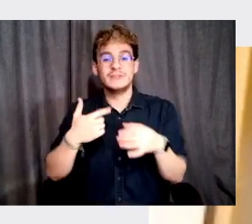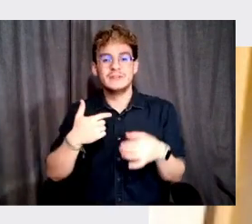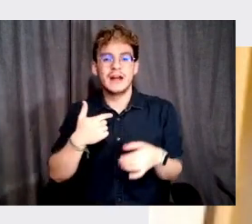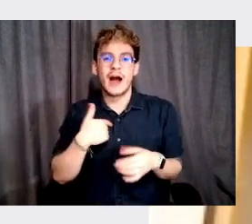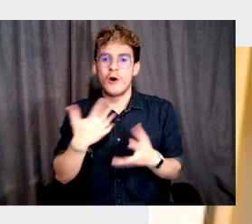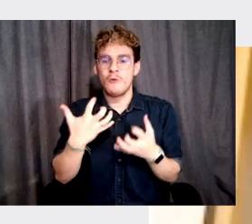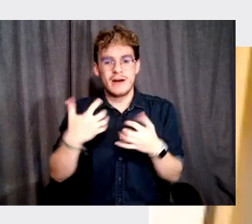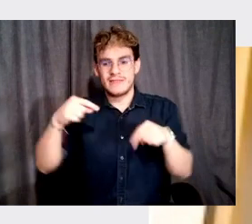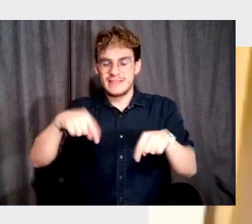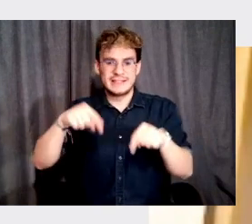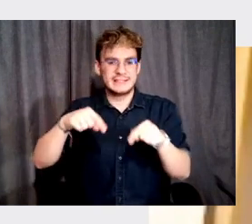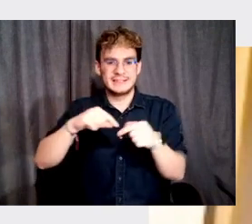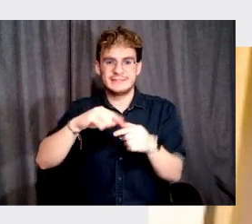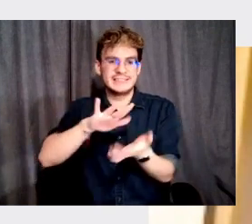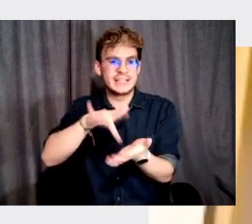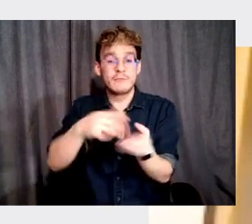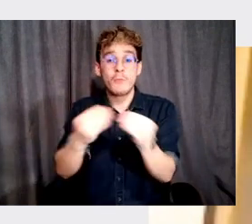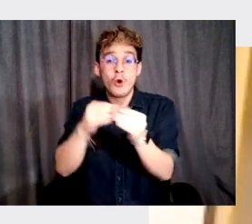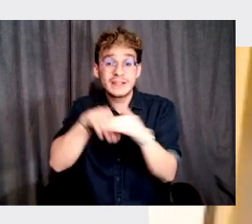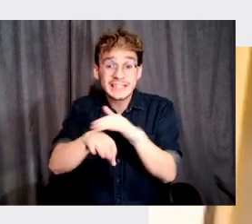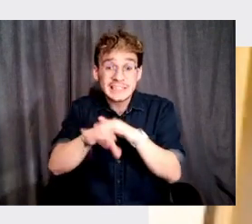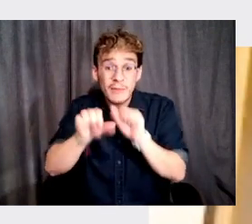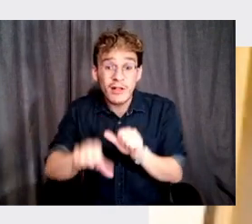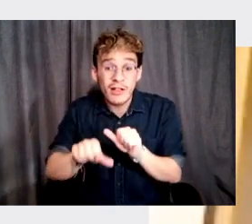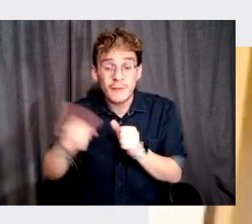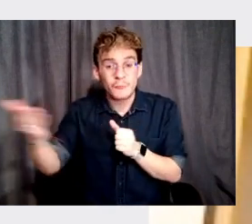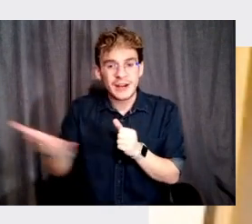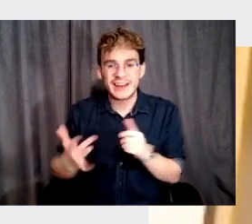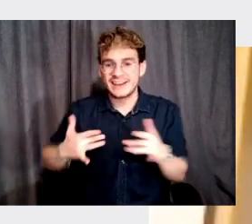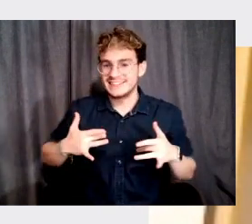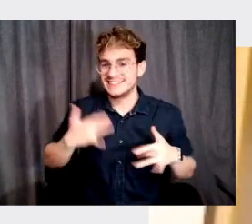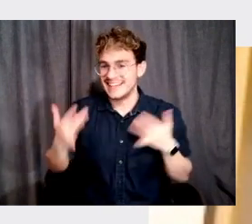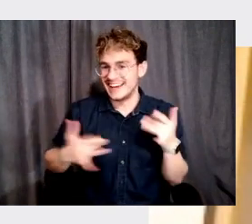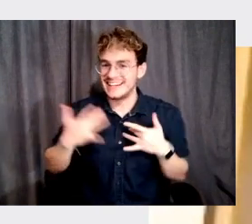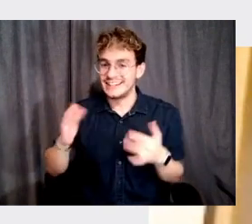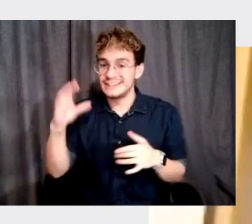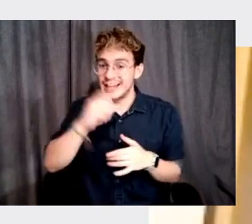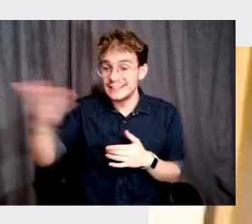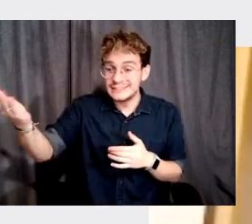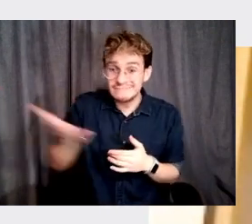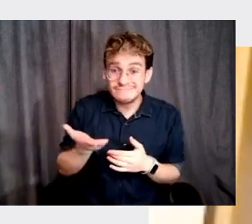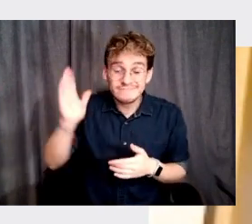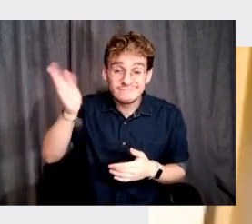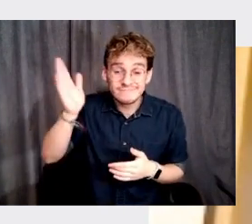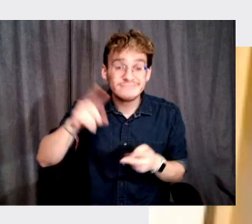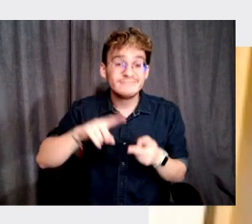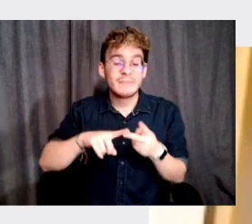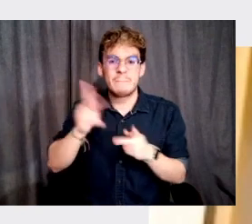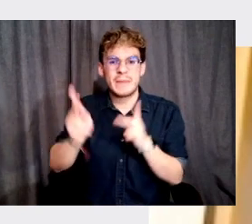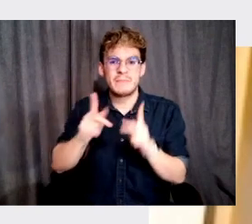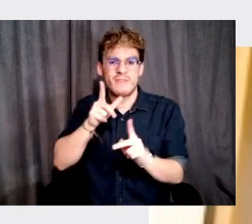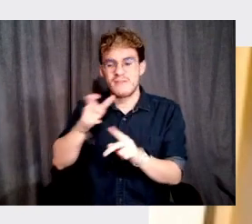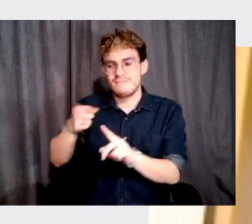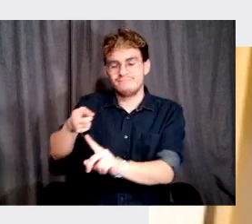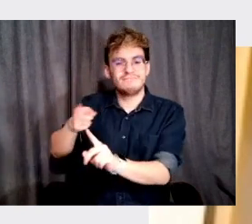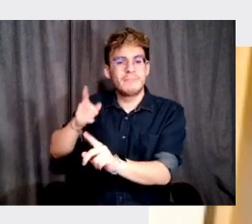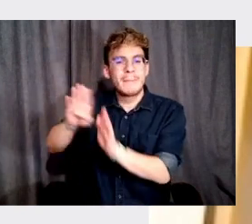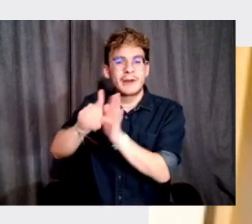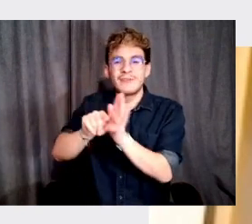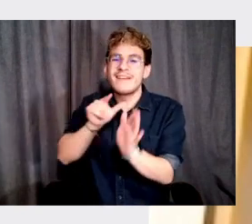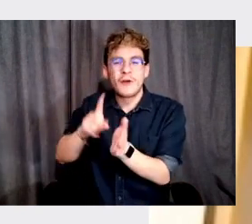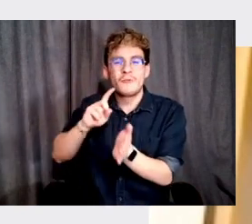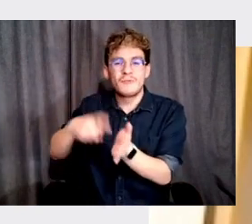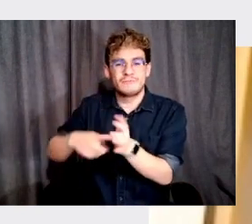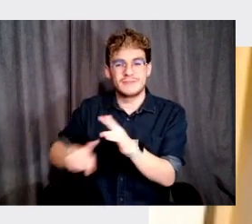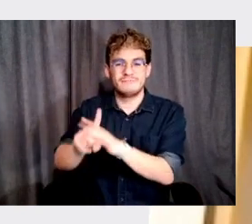even more accessible and applicable by bringing in exciting guest contributors from diverse and underrepresented backgrounds who are using